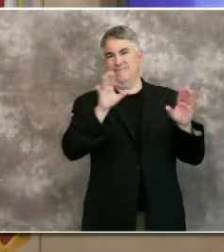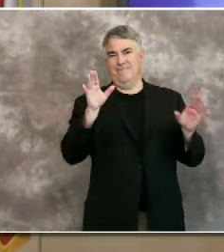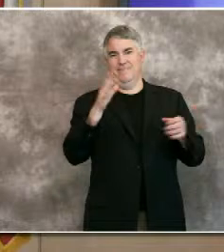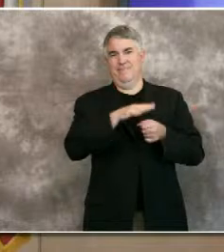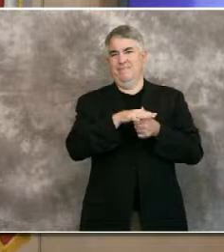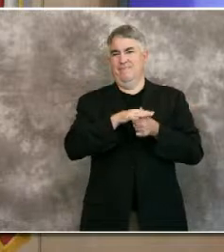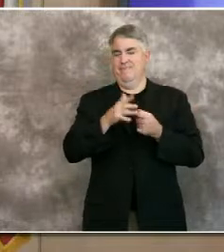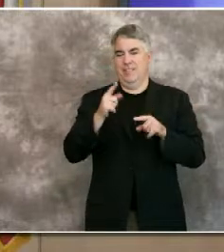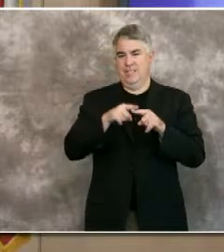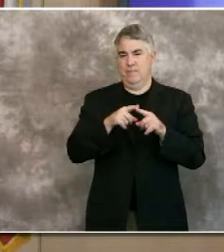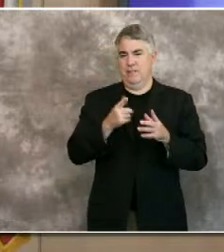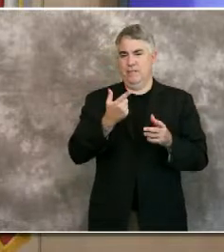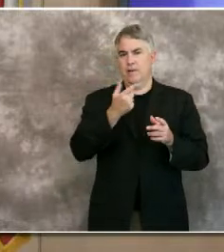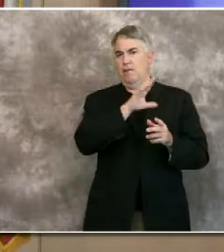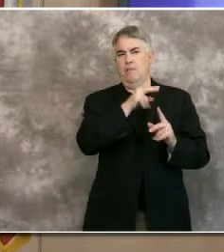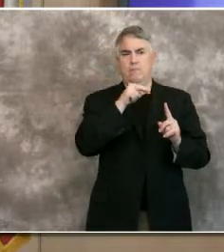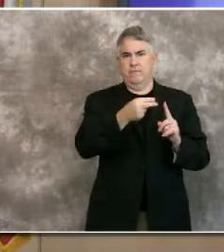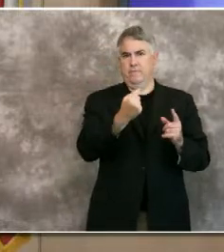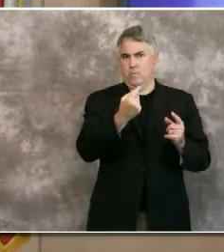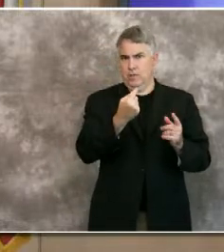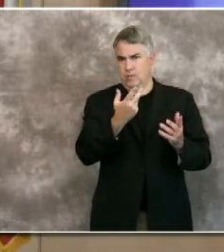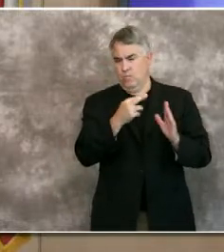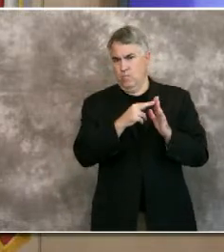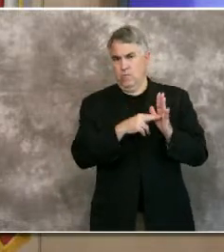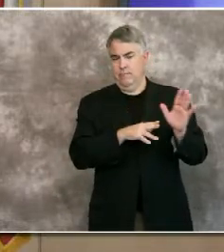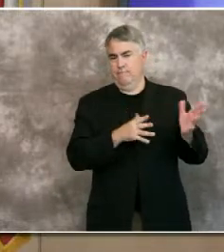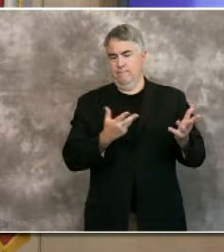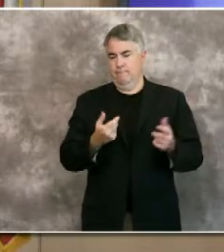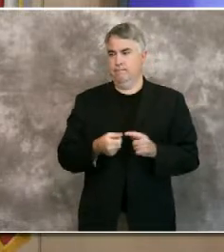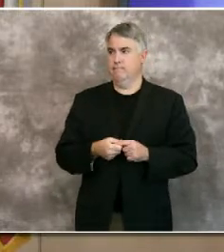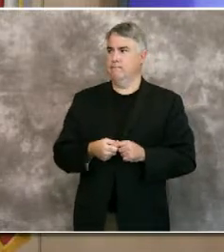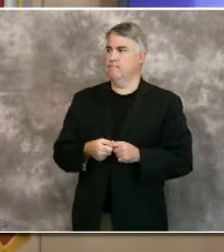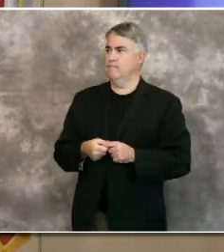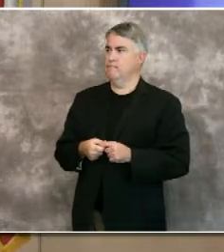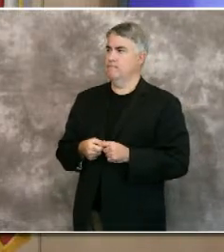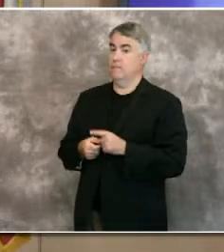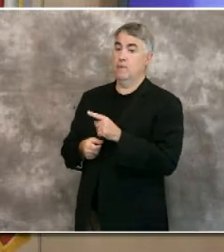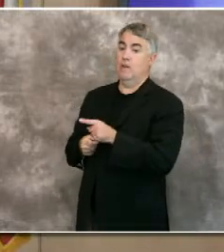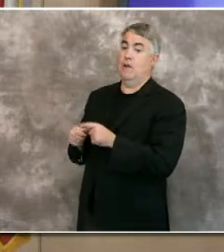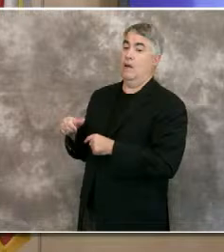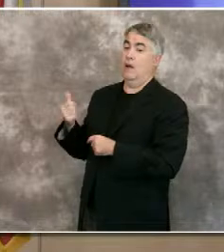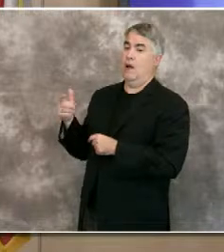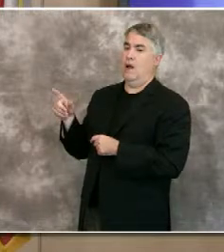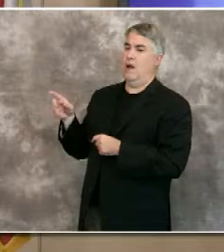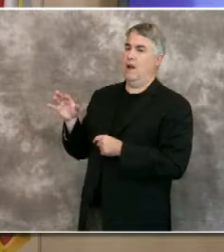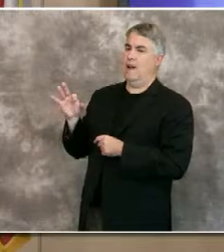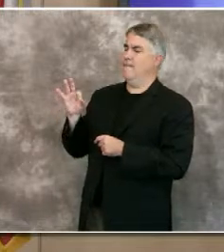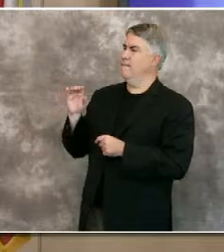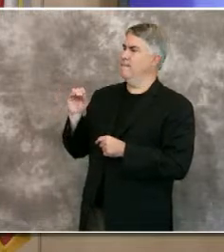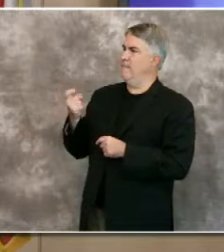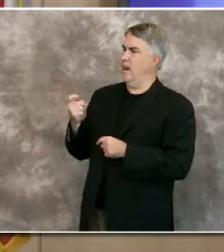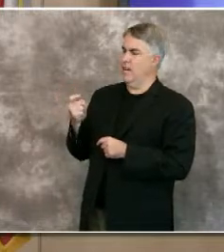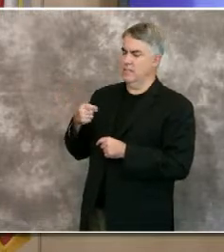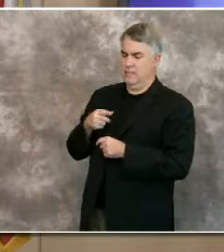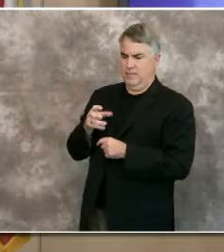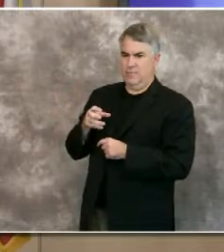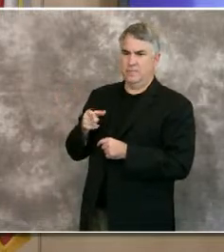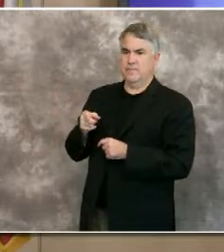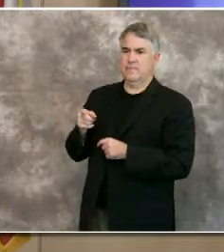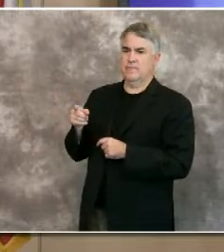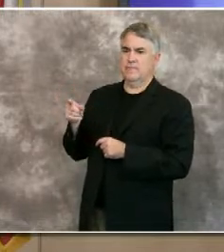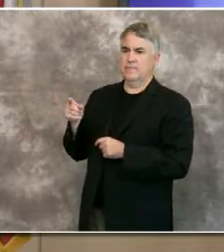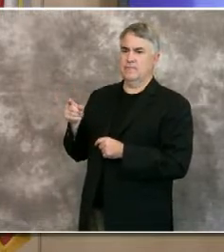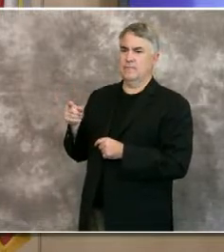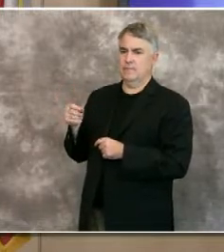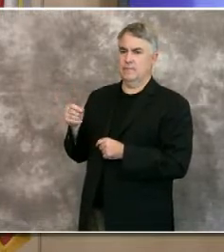posture or inclination to enforce that. And this next question is from Jacqueline with Fox. If nail salons and spas, all those that are